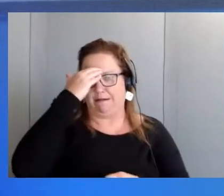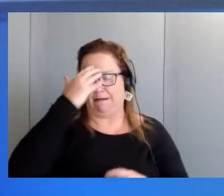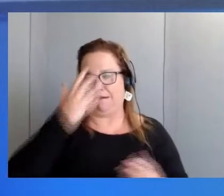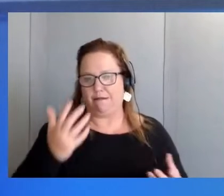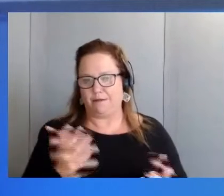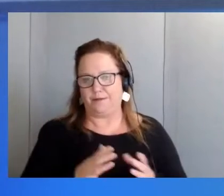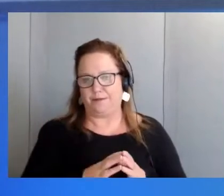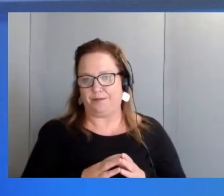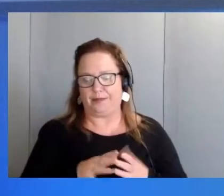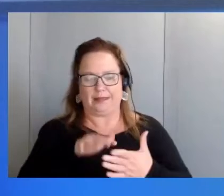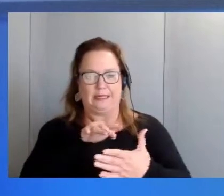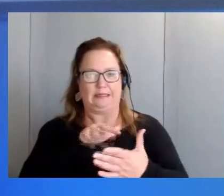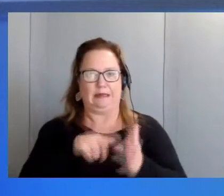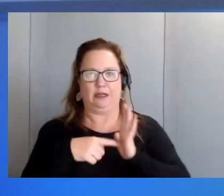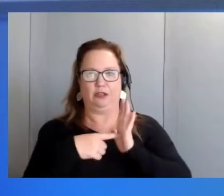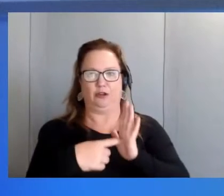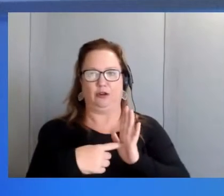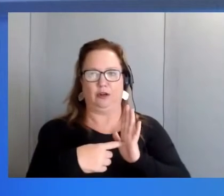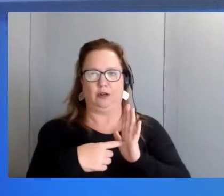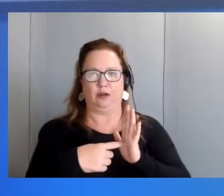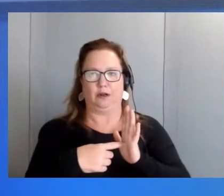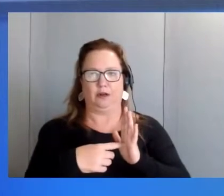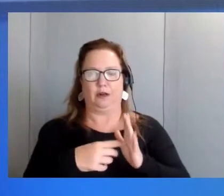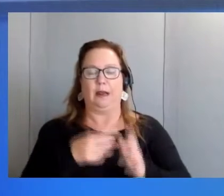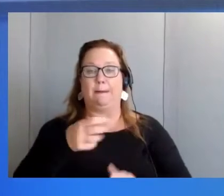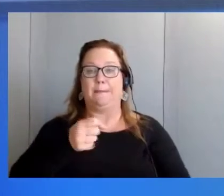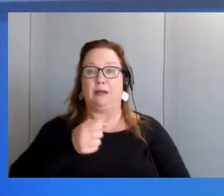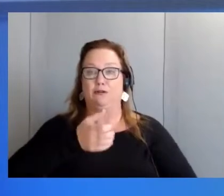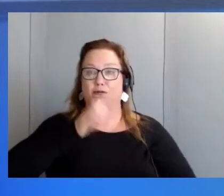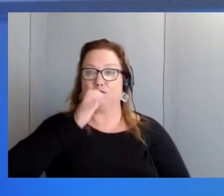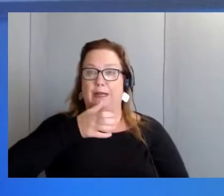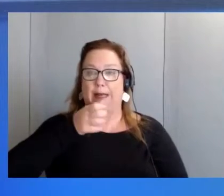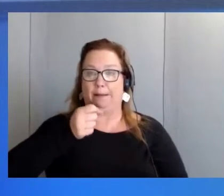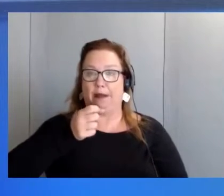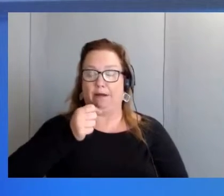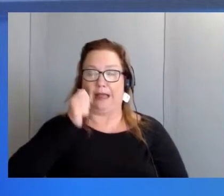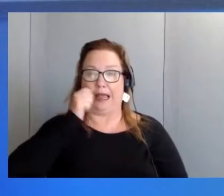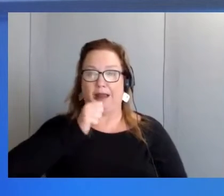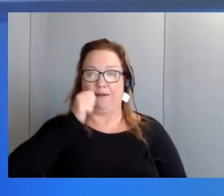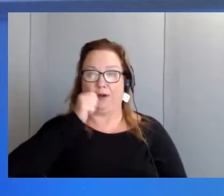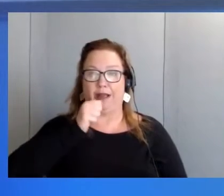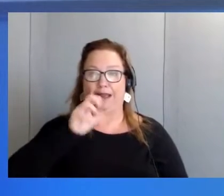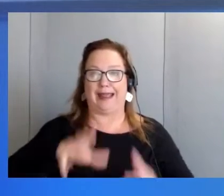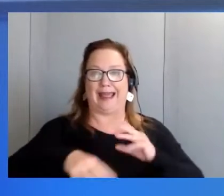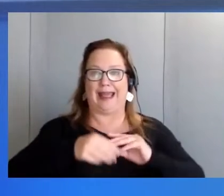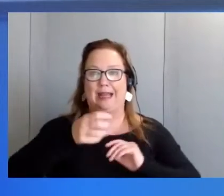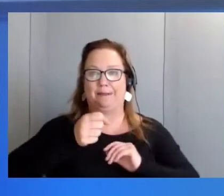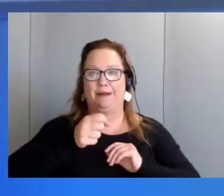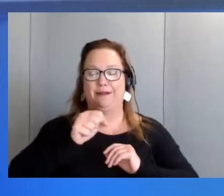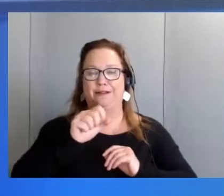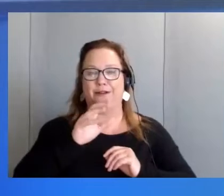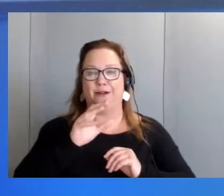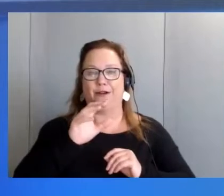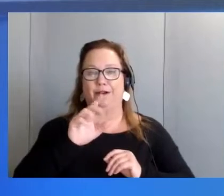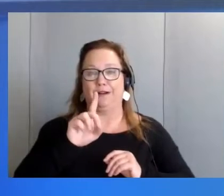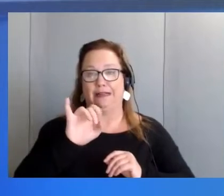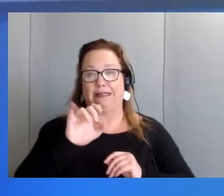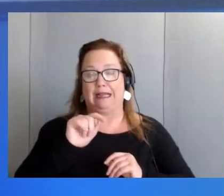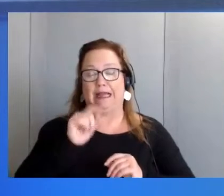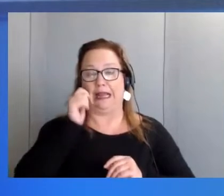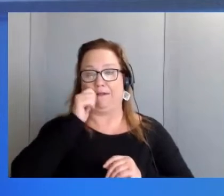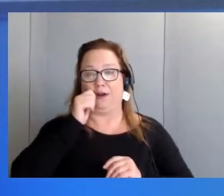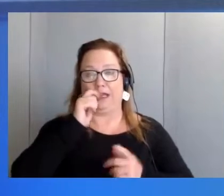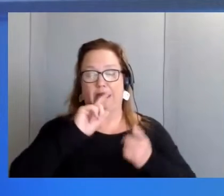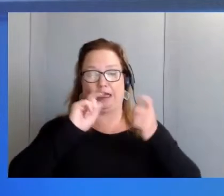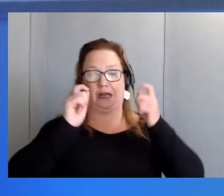that study showed that giving people milk every day, adding milk to the diet every day, led to a change